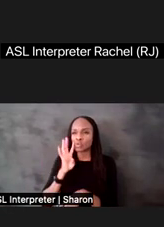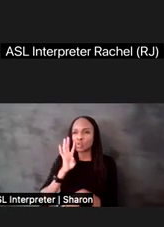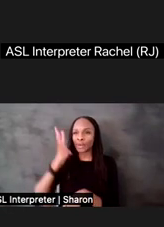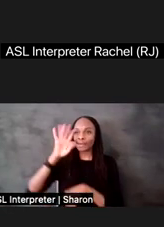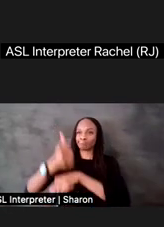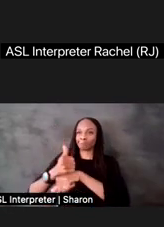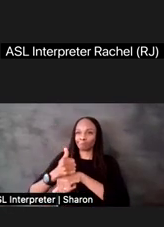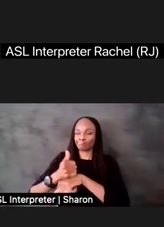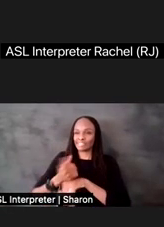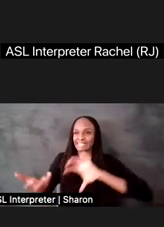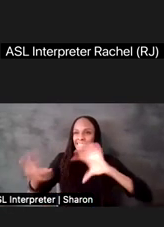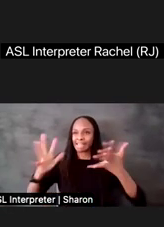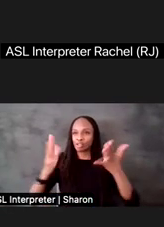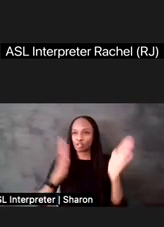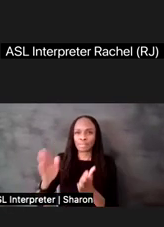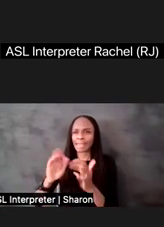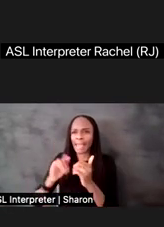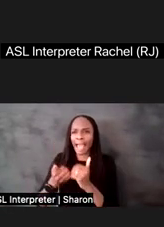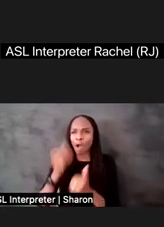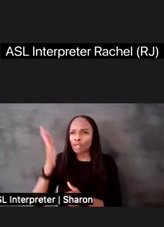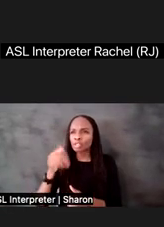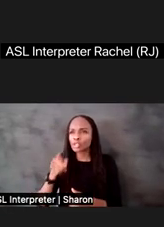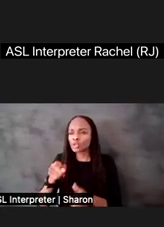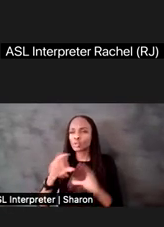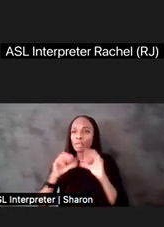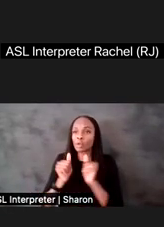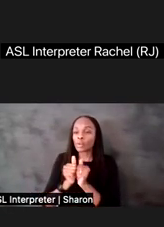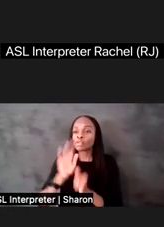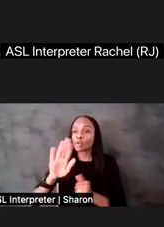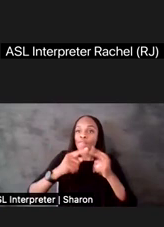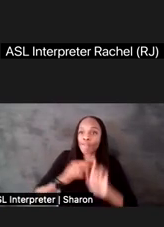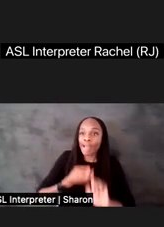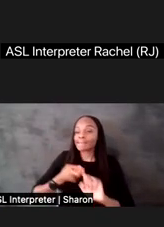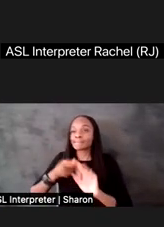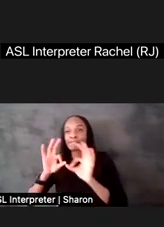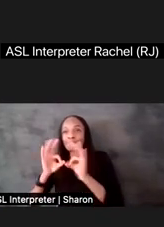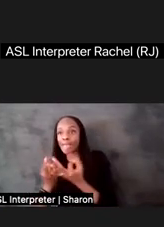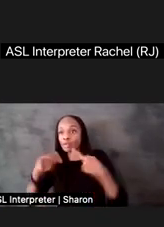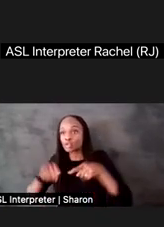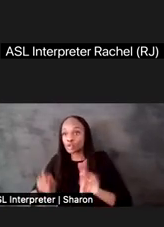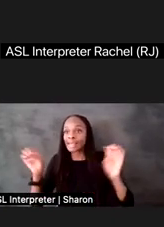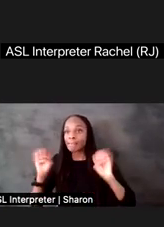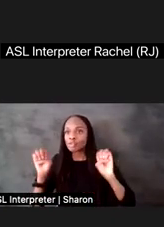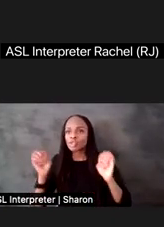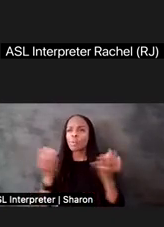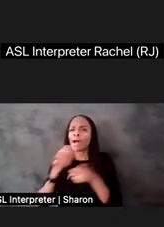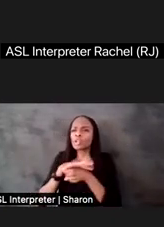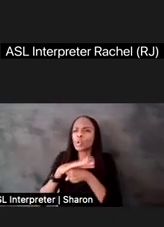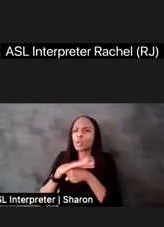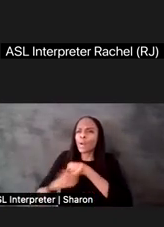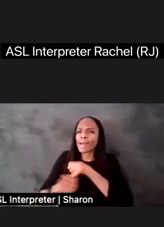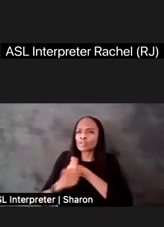deciding how you're going to communicate during an emergency with your friends, your family. What local hazards are